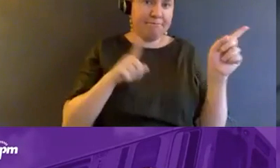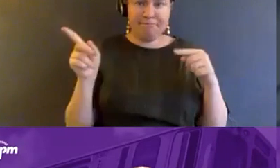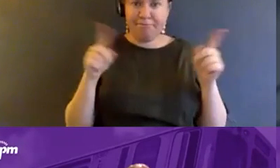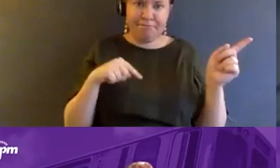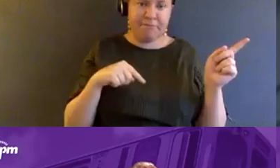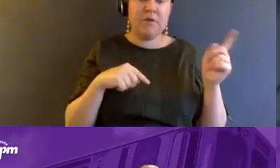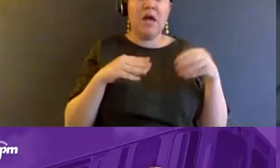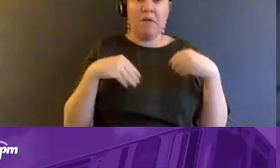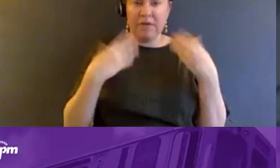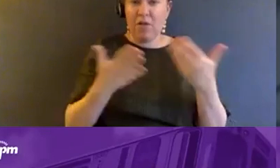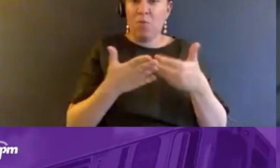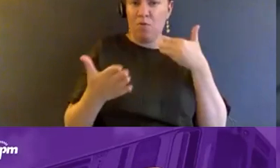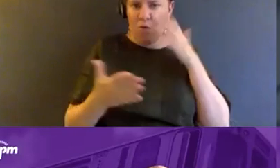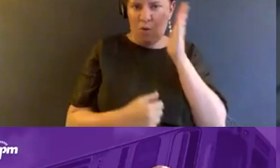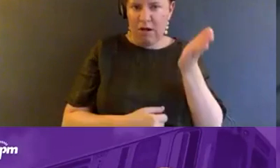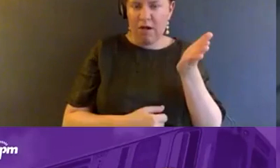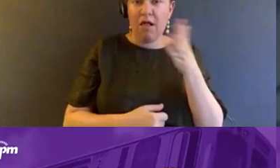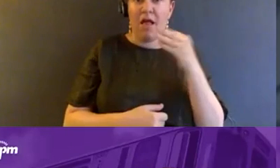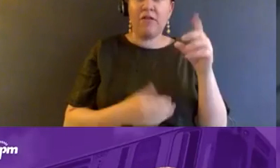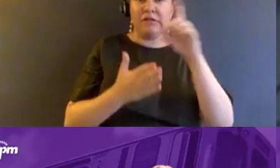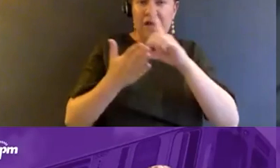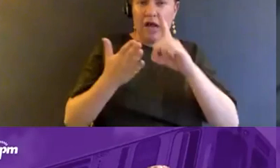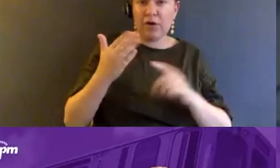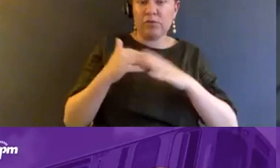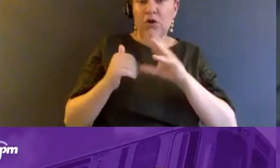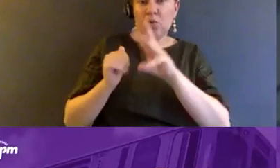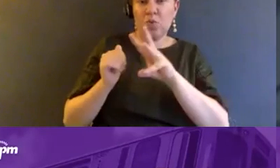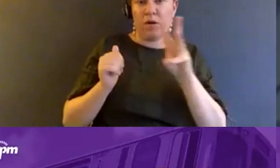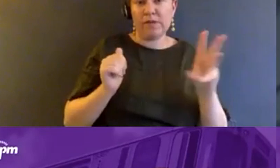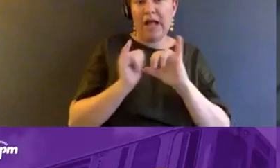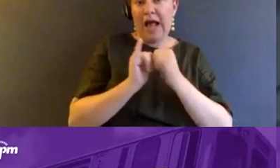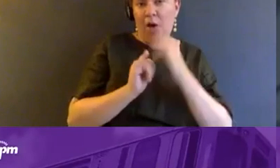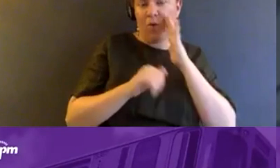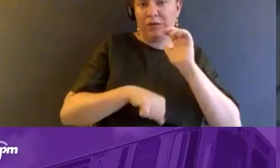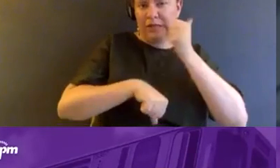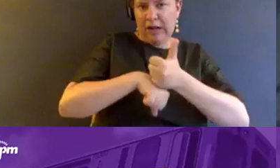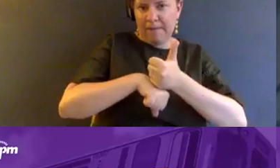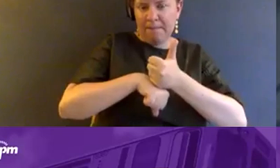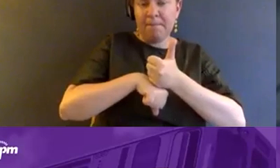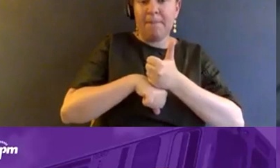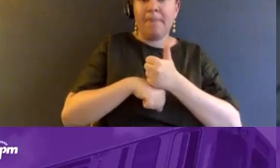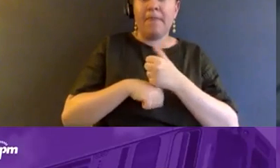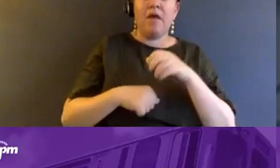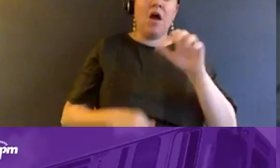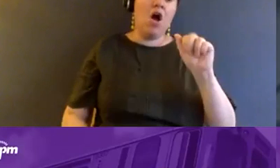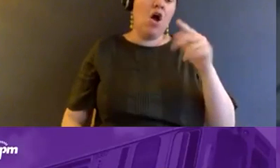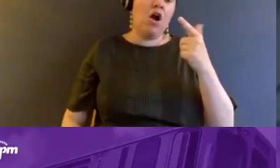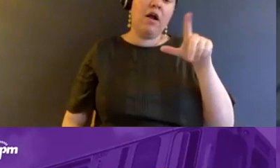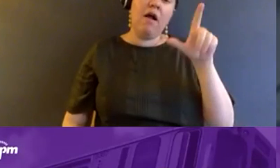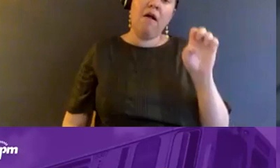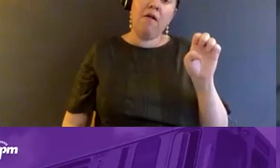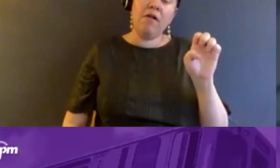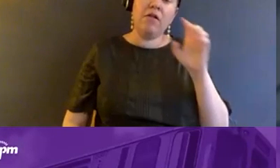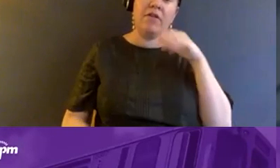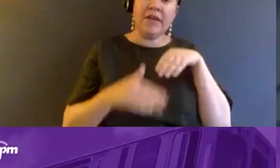providing that in advance. And there's diagrams on our website about how that station will be laid out. At Argyle for the temporary station, the entrance